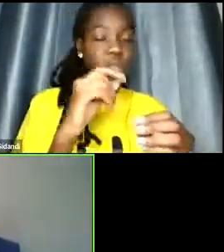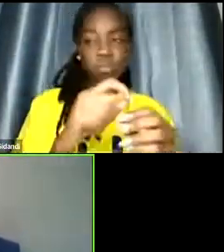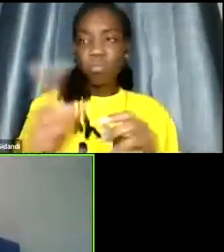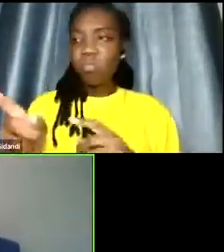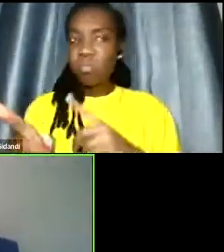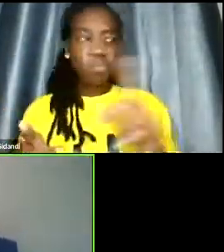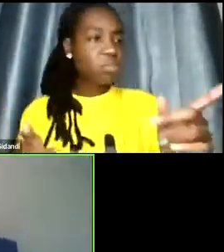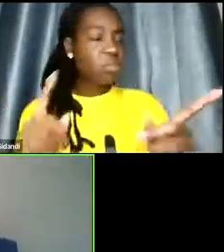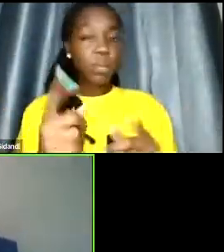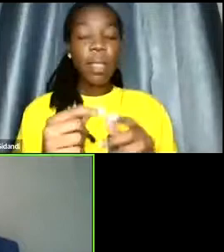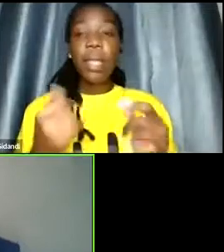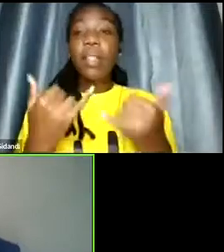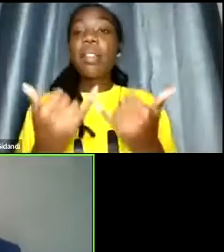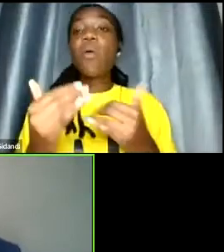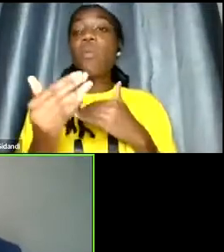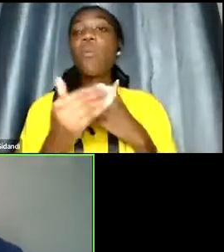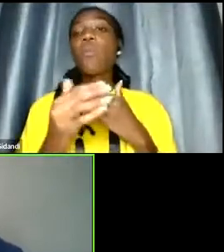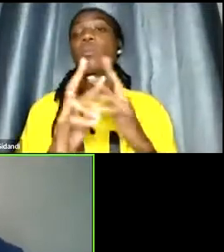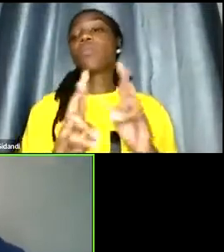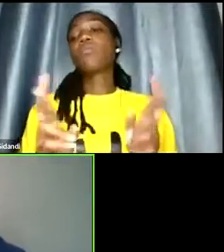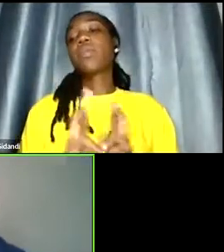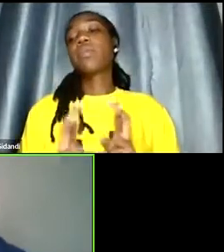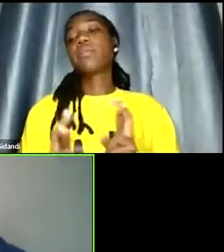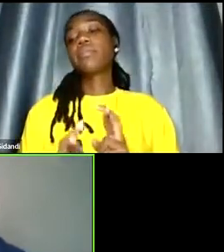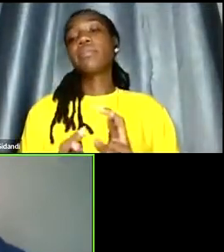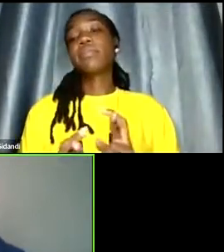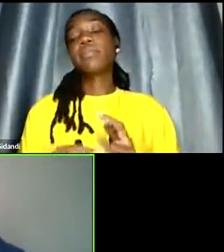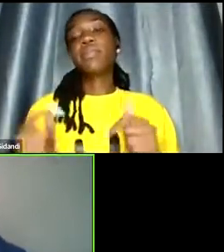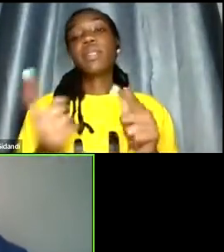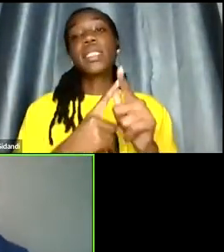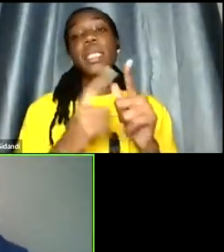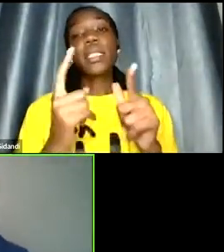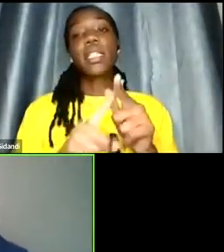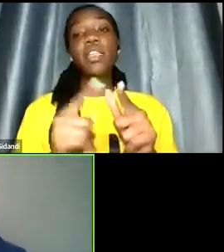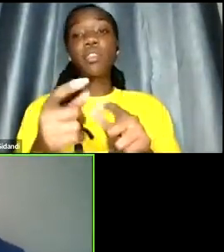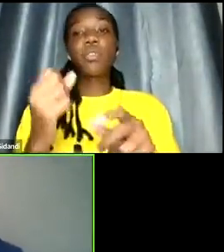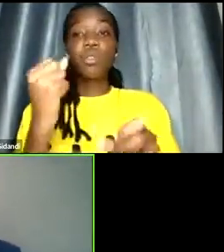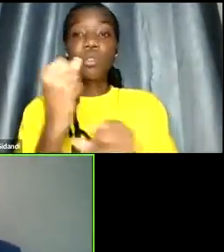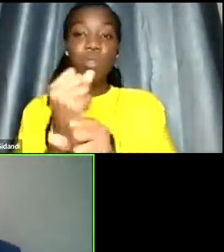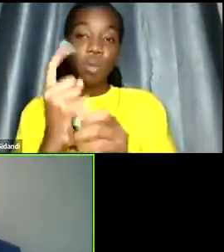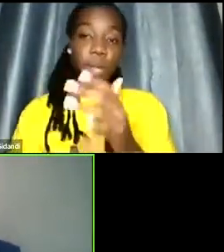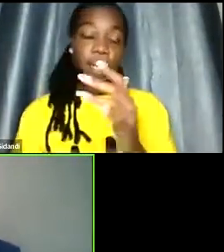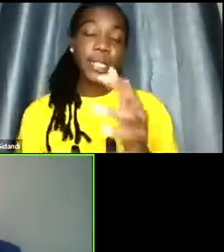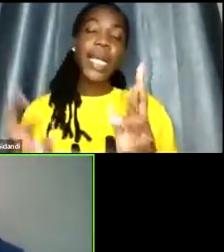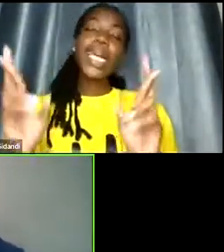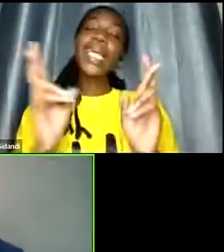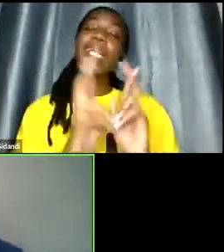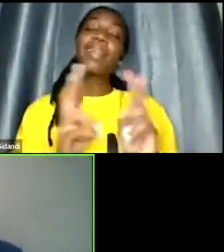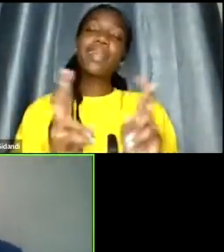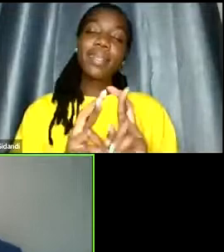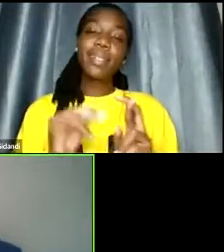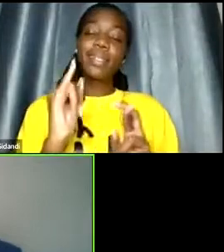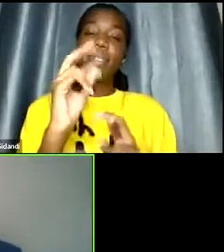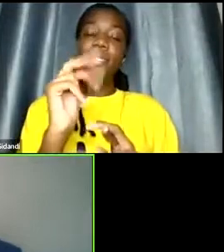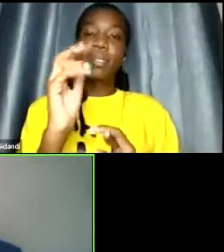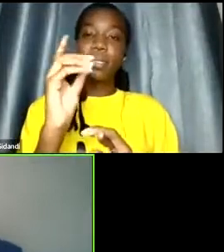They're now almost ready. Then what? Now you start to track what we call the readiness index. What is the readiness